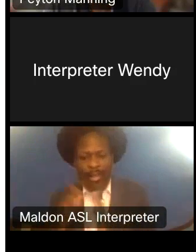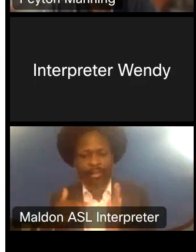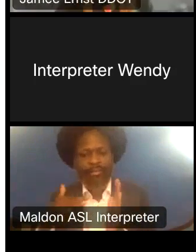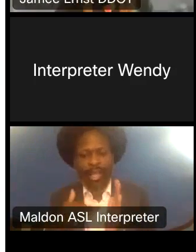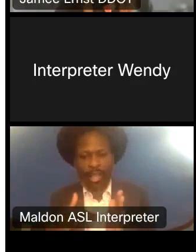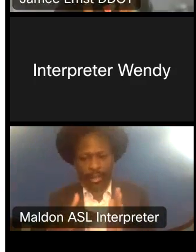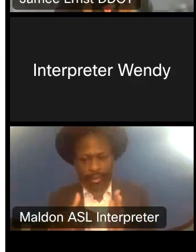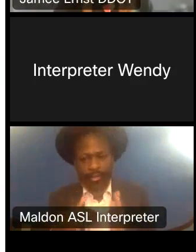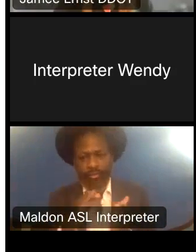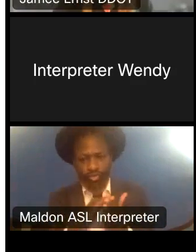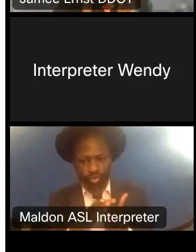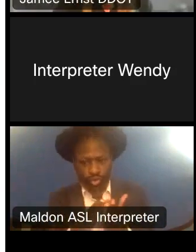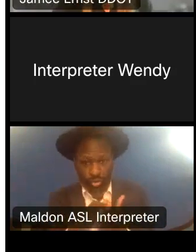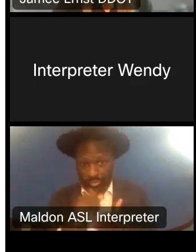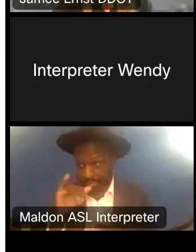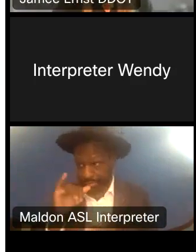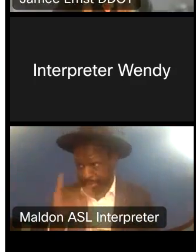the one you're referring to.